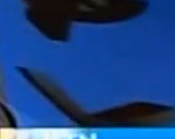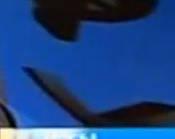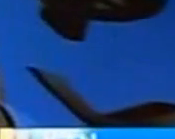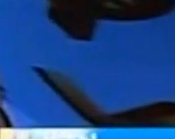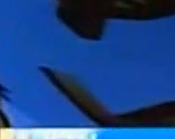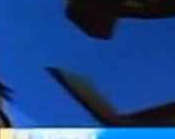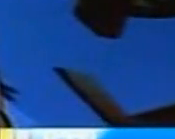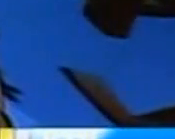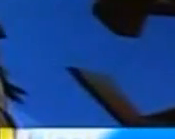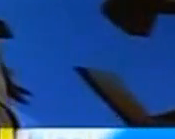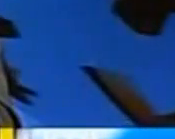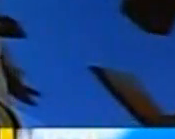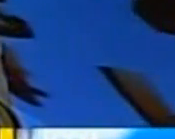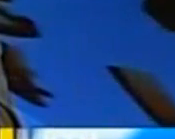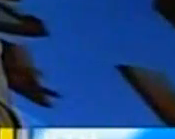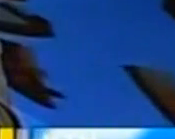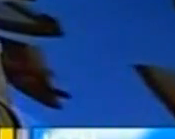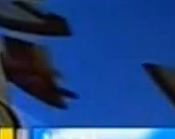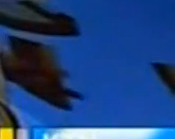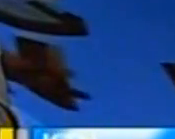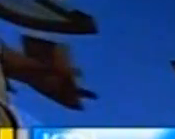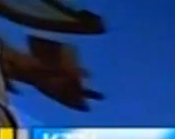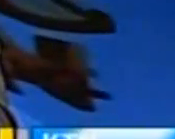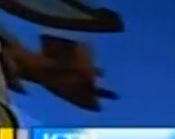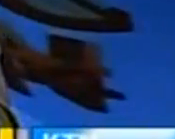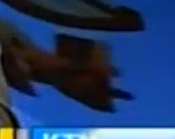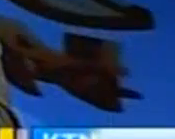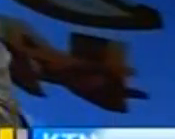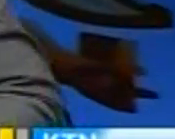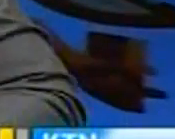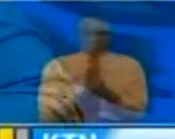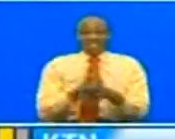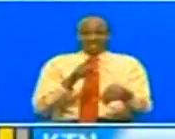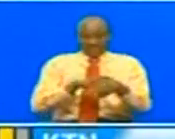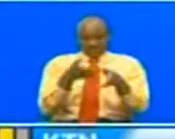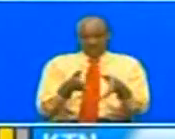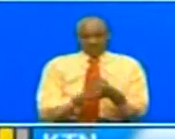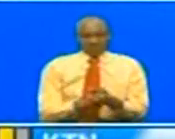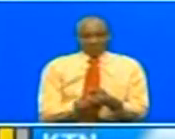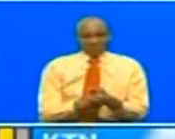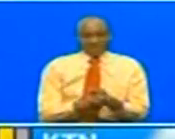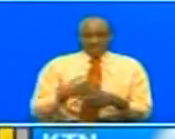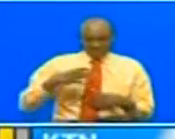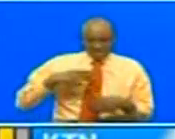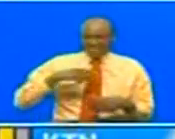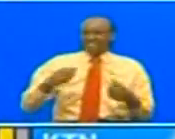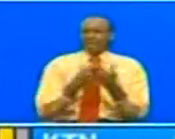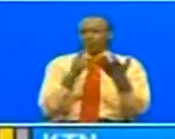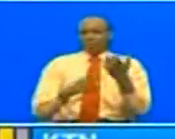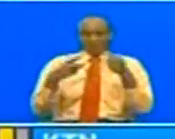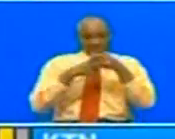says inflationary pressure was not demand-driven to warrant action this time round. April inflation rose